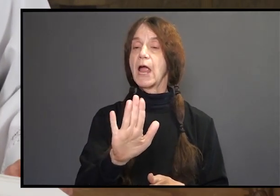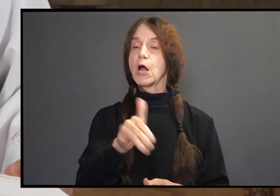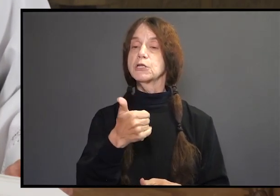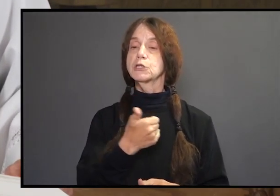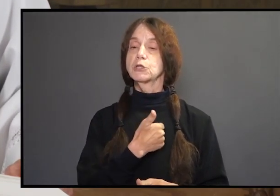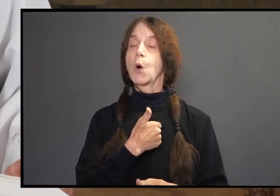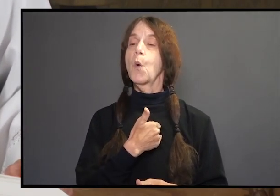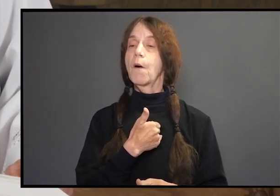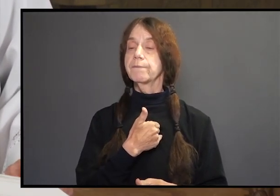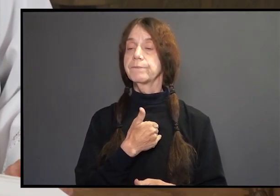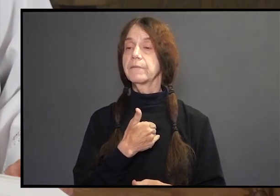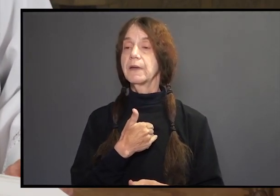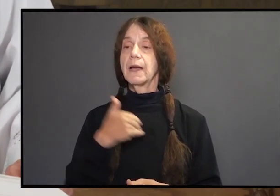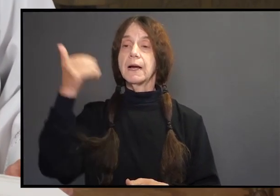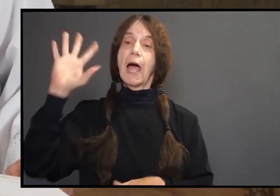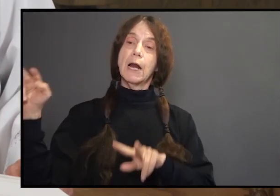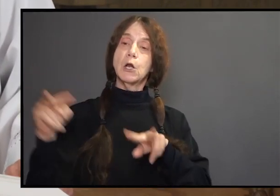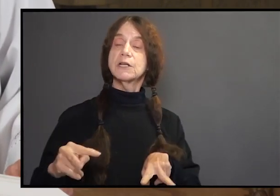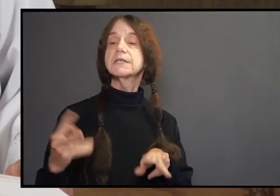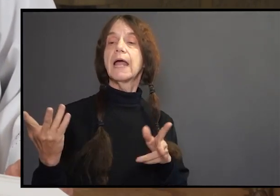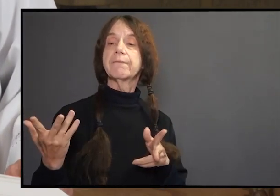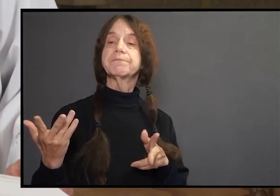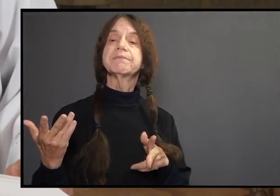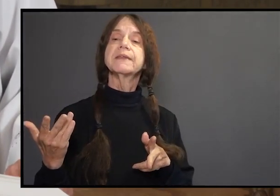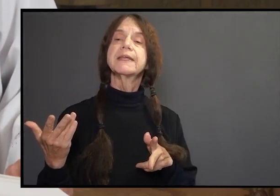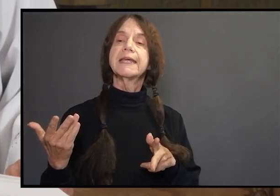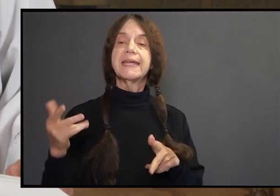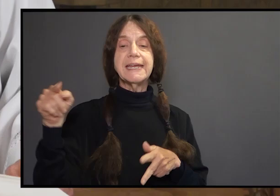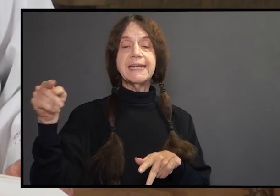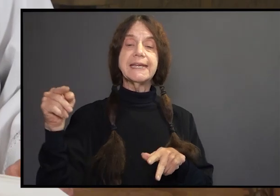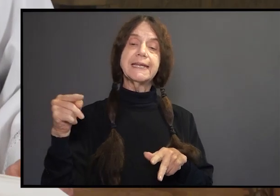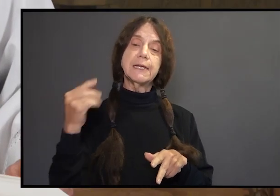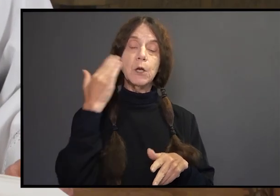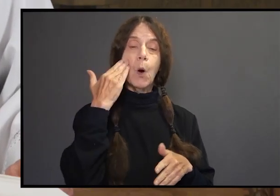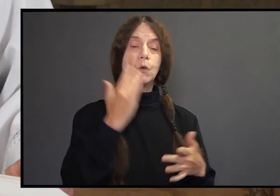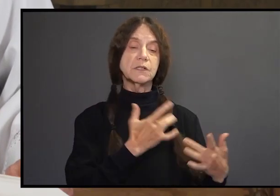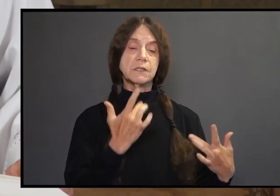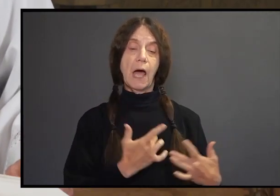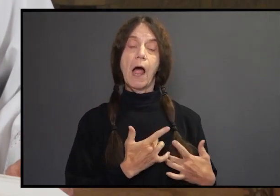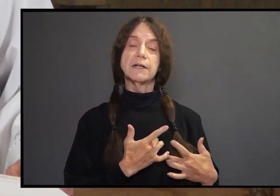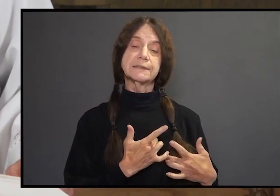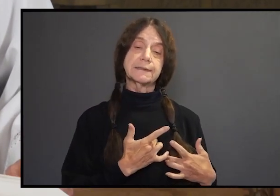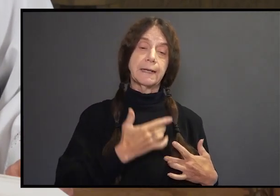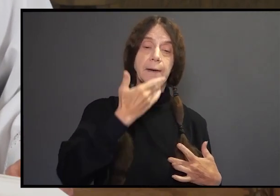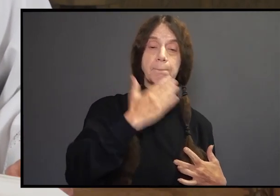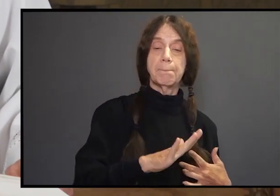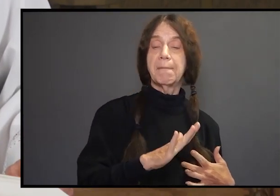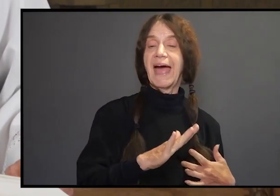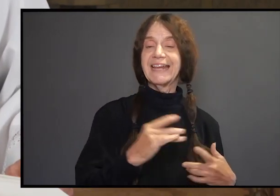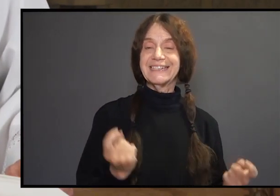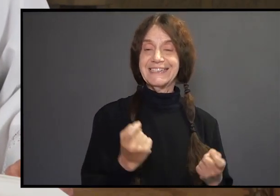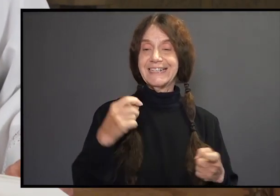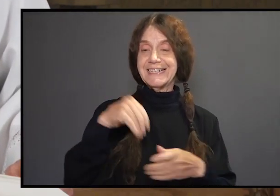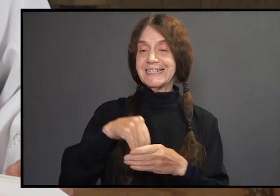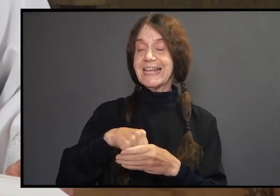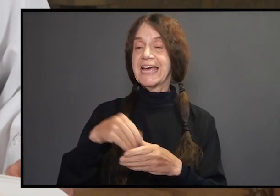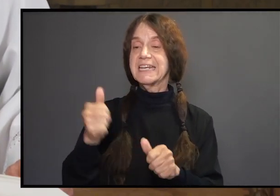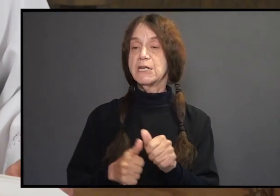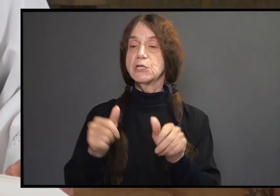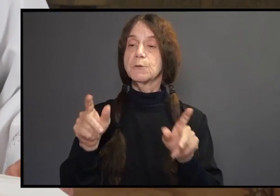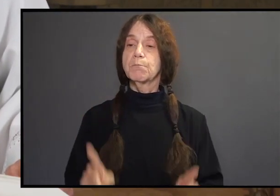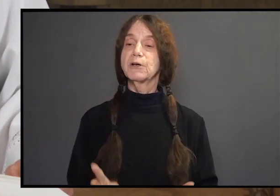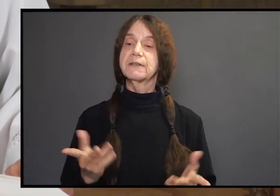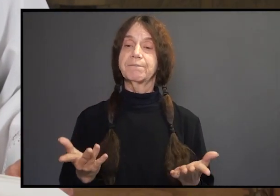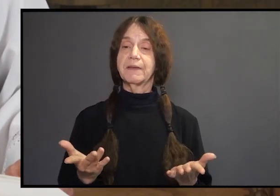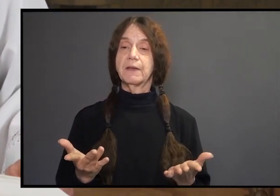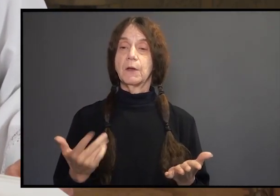is held by God. He is the one who sees the heart and the wickedness that lies within. We face